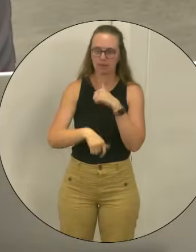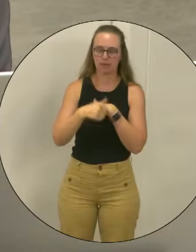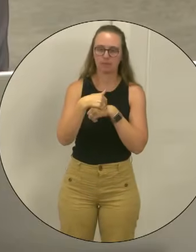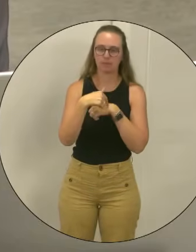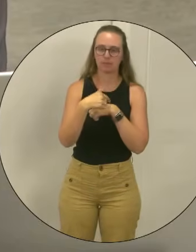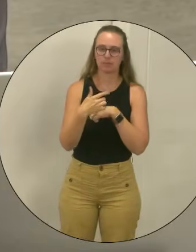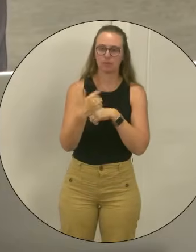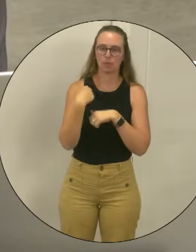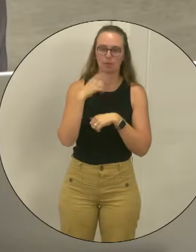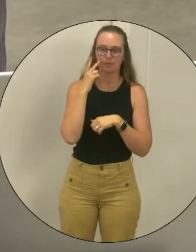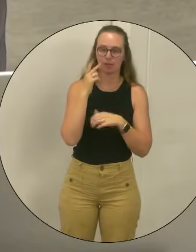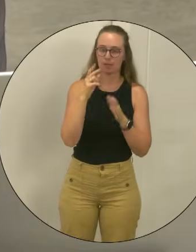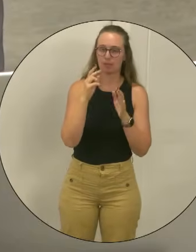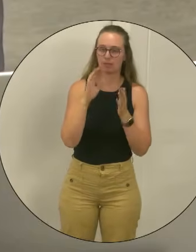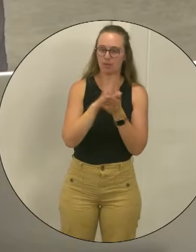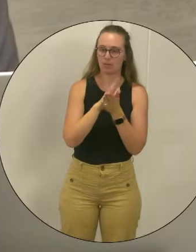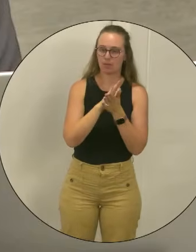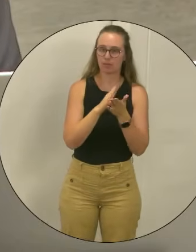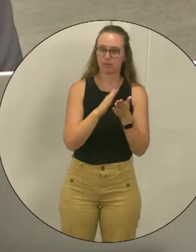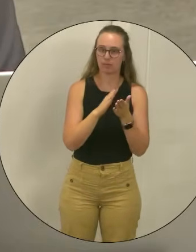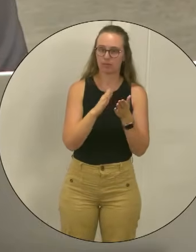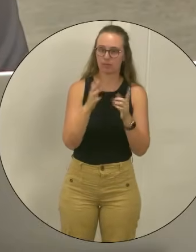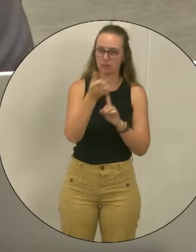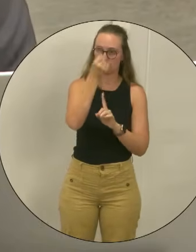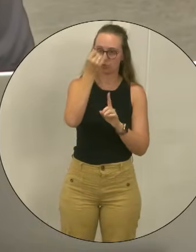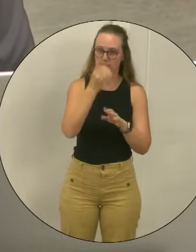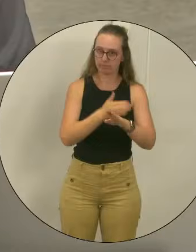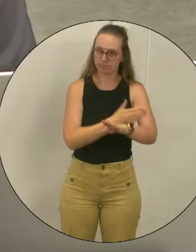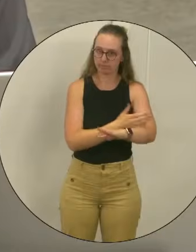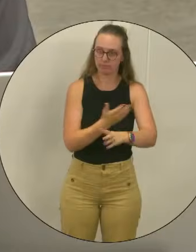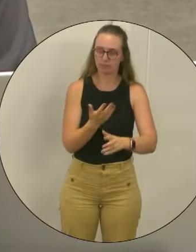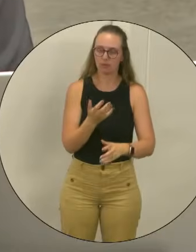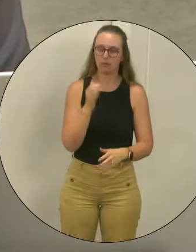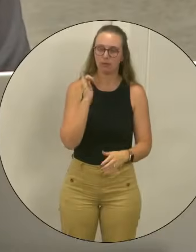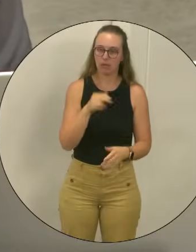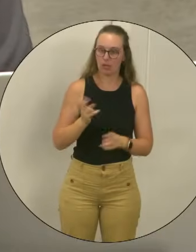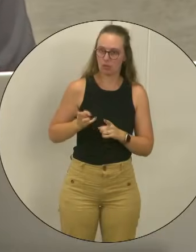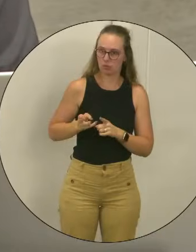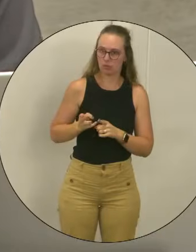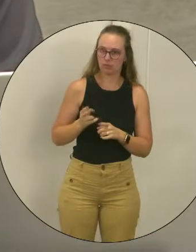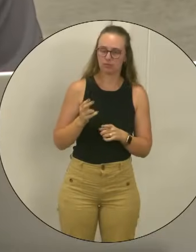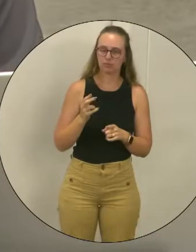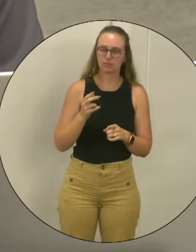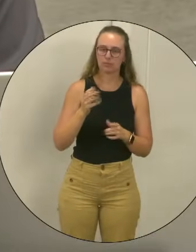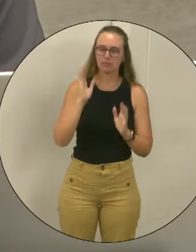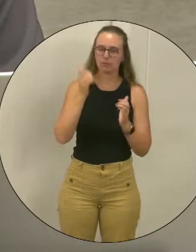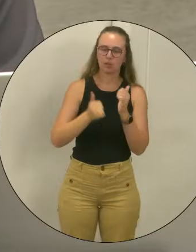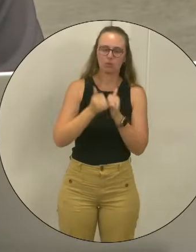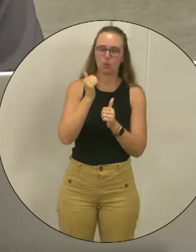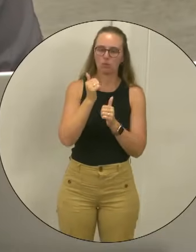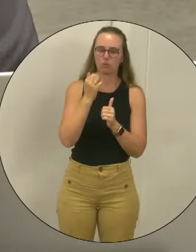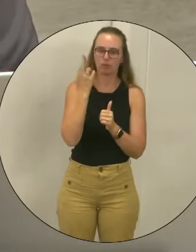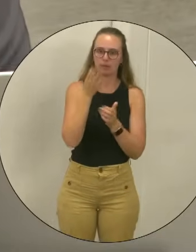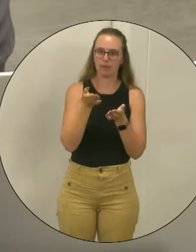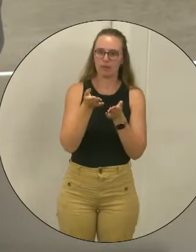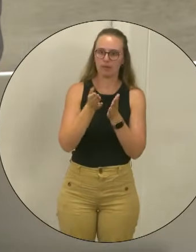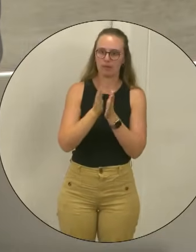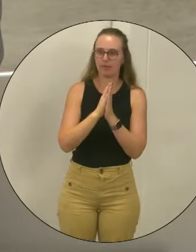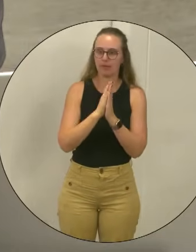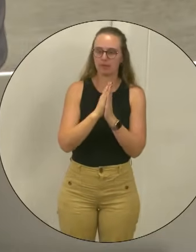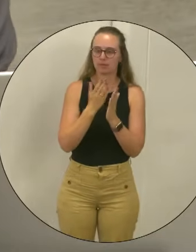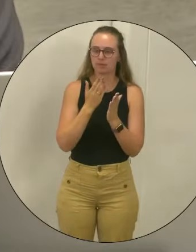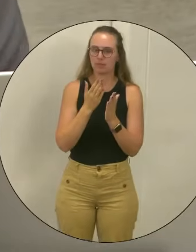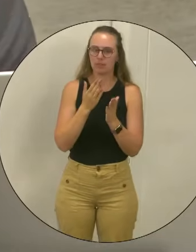seen academic achievement increase. And so with that track record, it seems like the most reasonable thing to ask for is the thing that's going to get